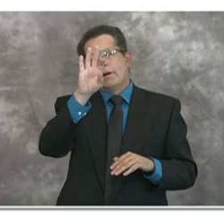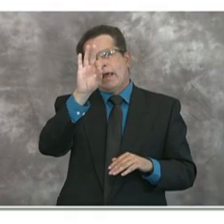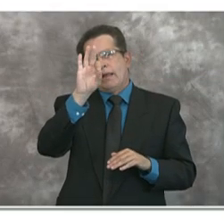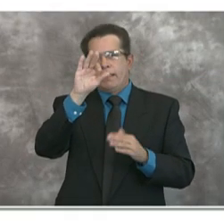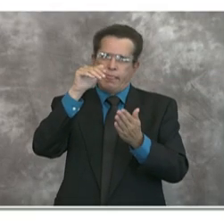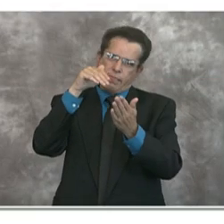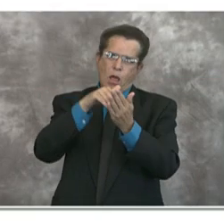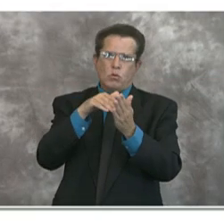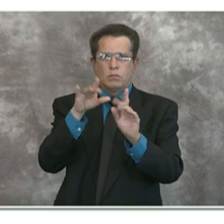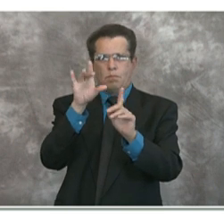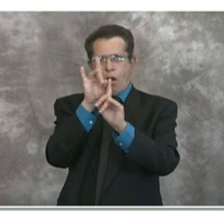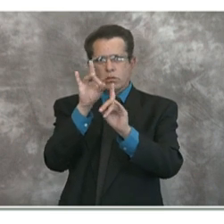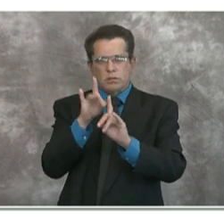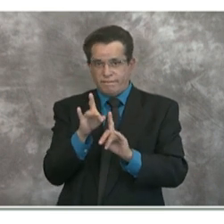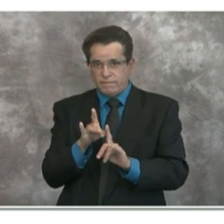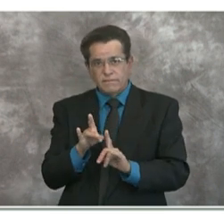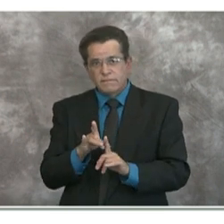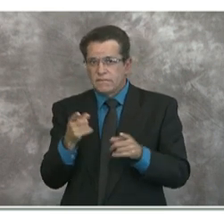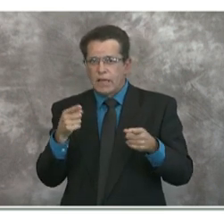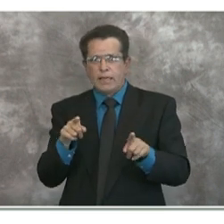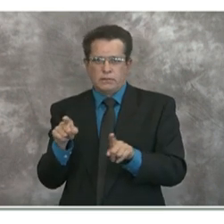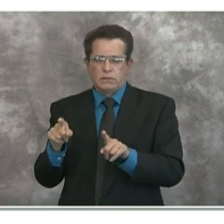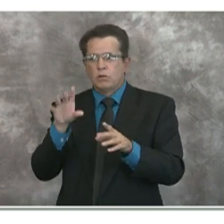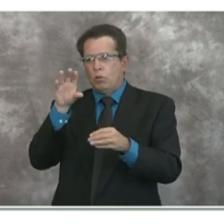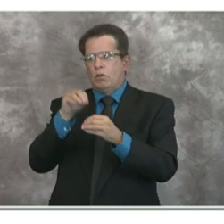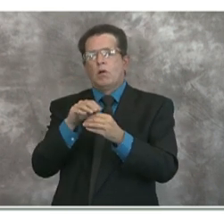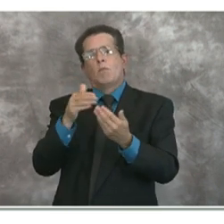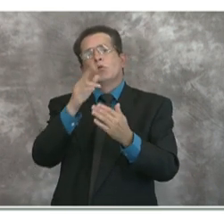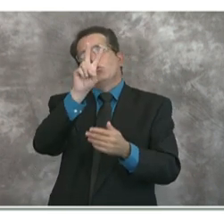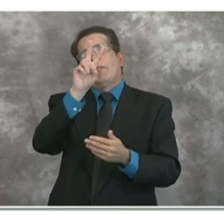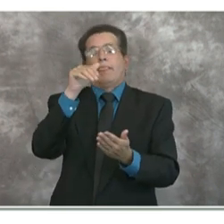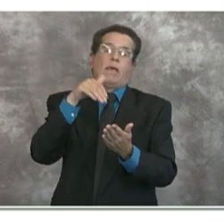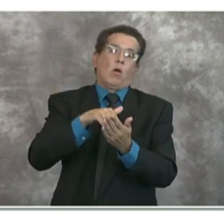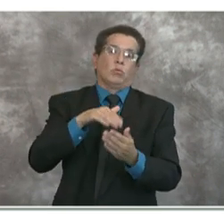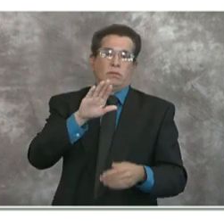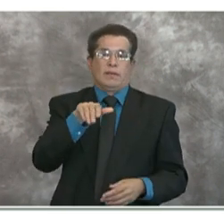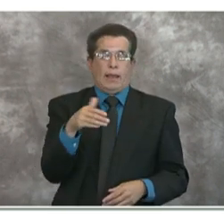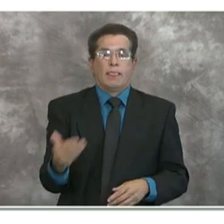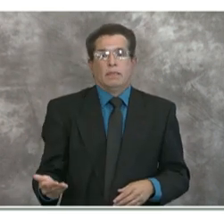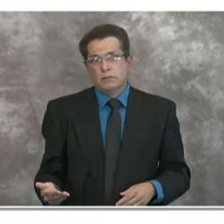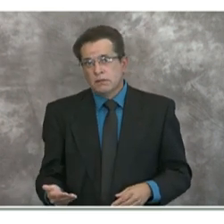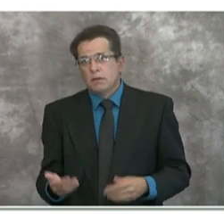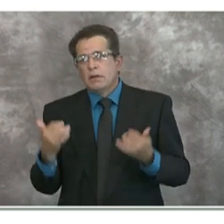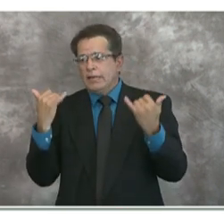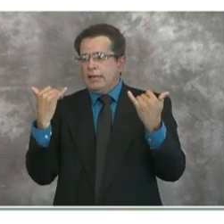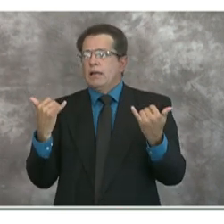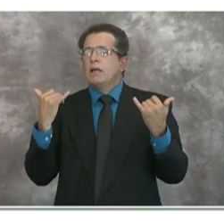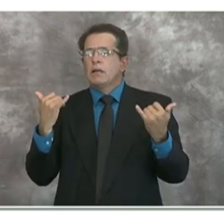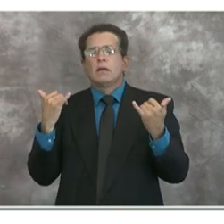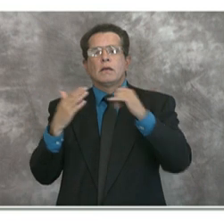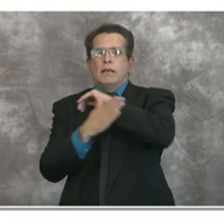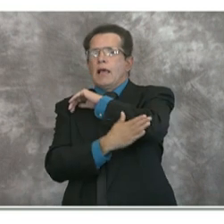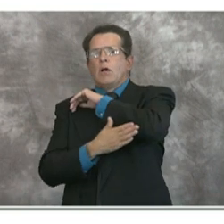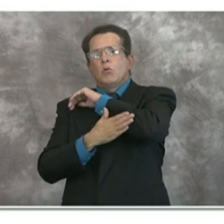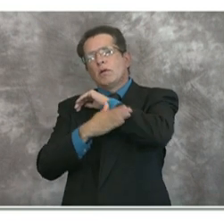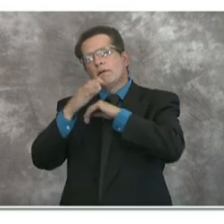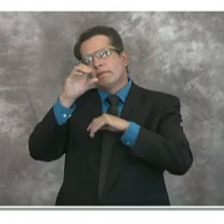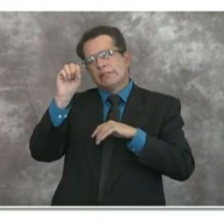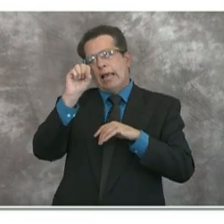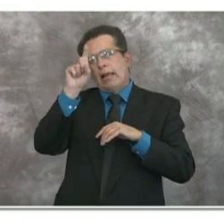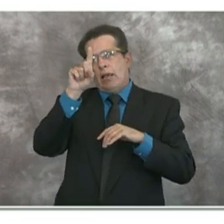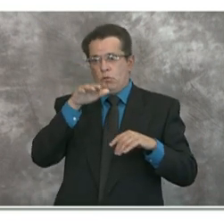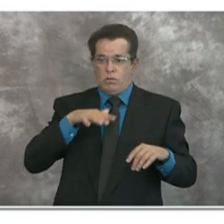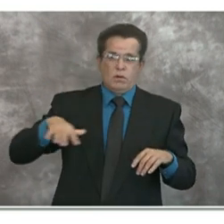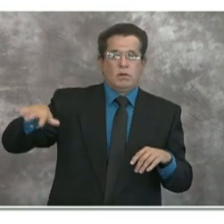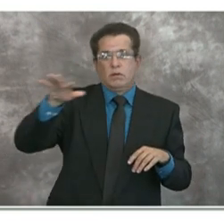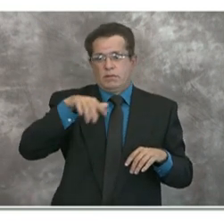49,000 positive cases, including almost 2,000 deaths. And today, for the county of San Diego, we